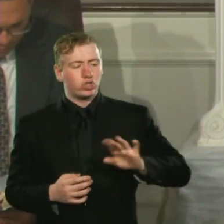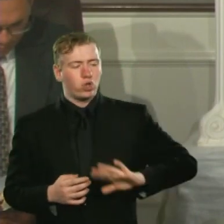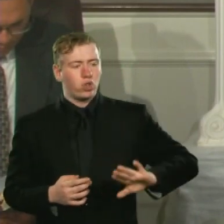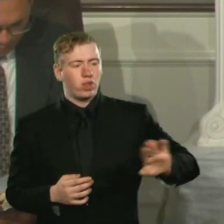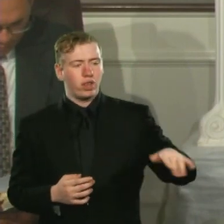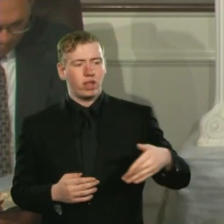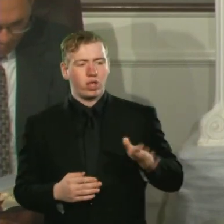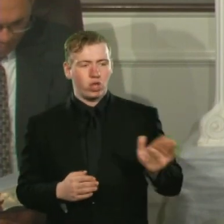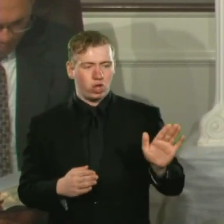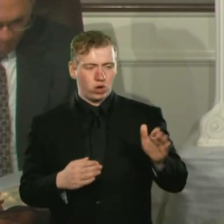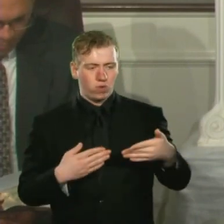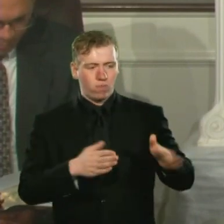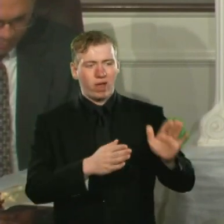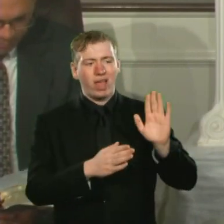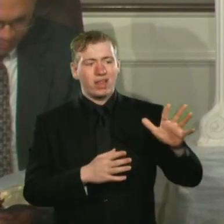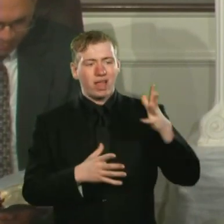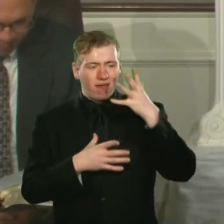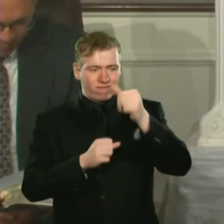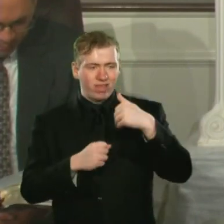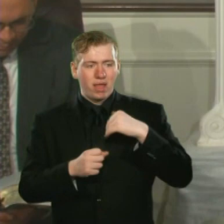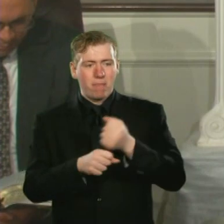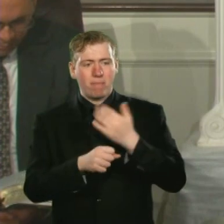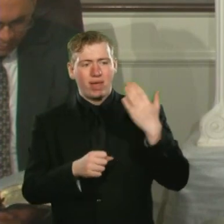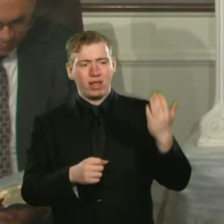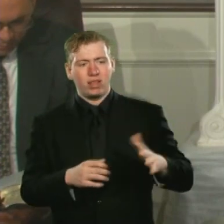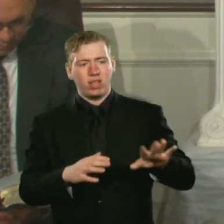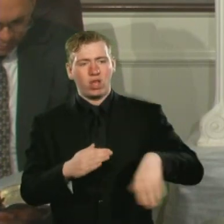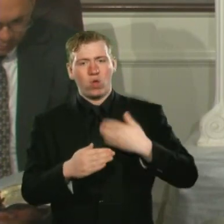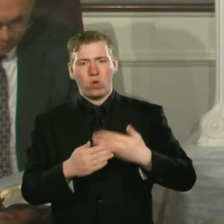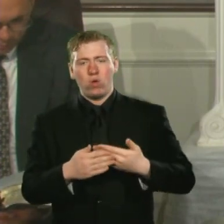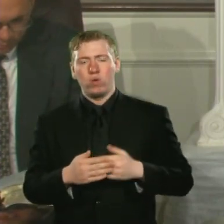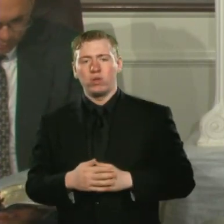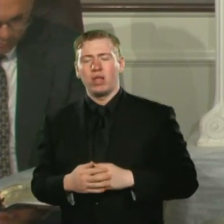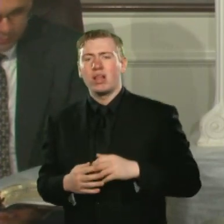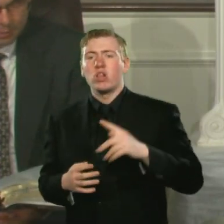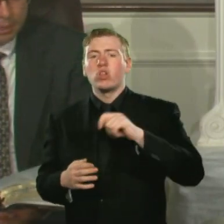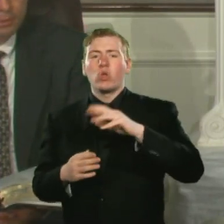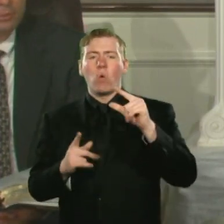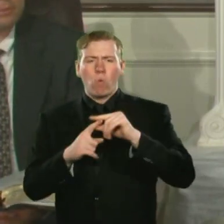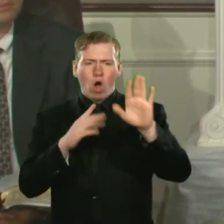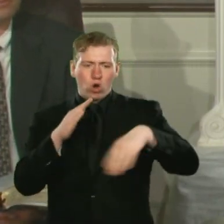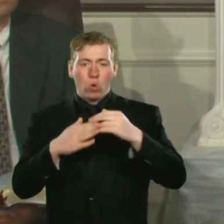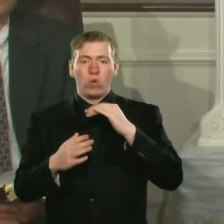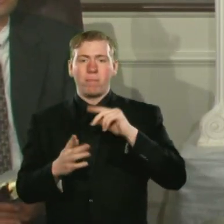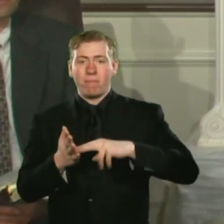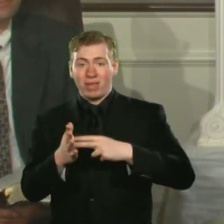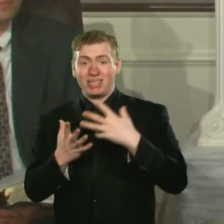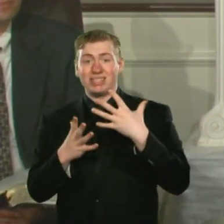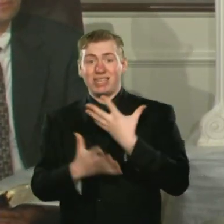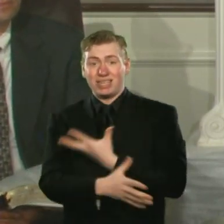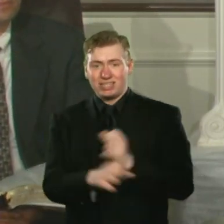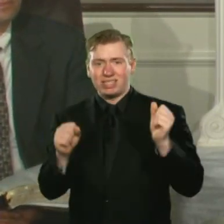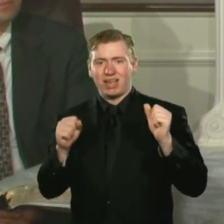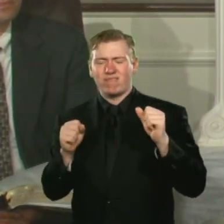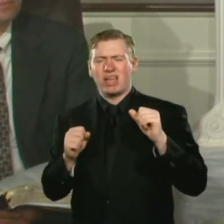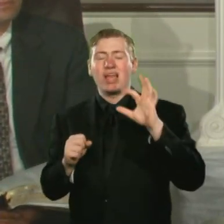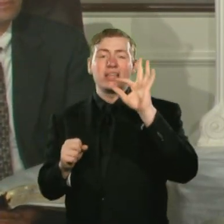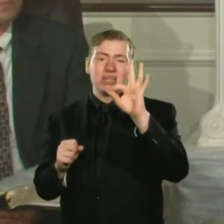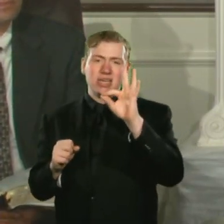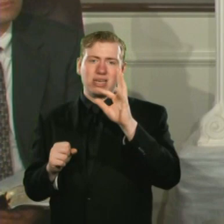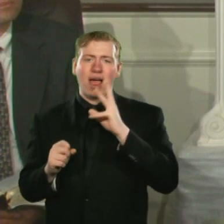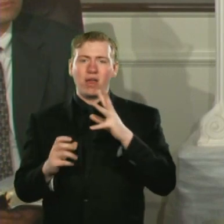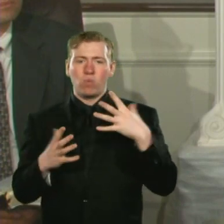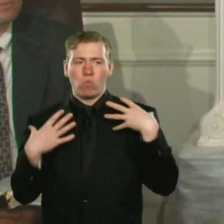faith hath made thee whole. The word whole, another word for the word whole is saved. You know, 9